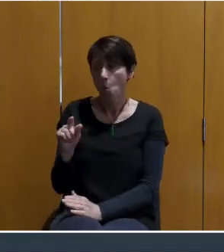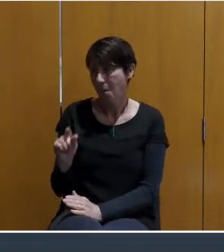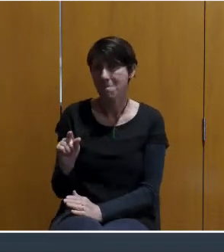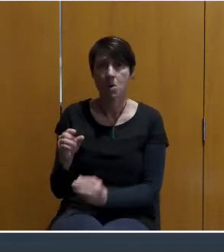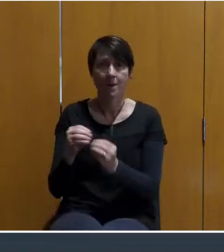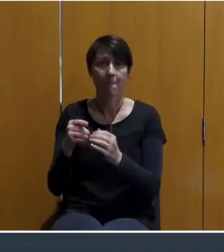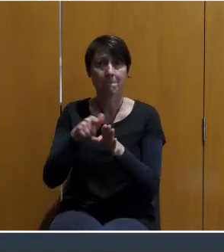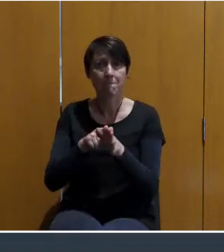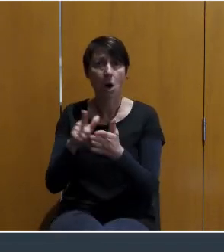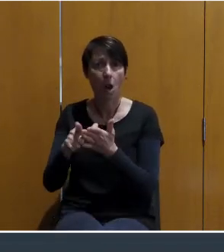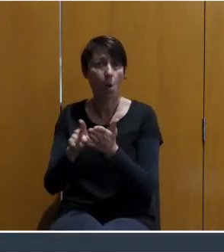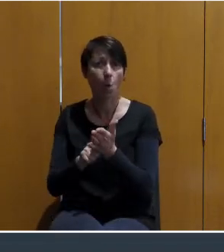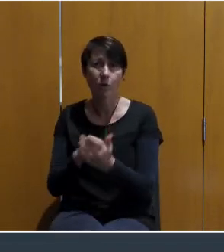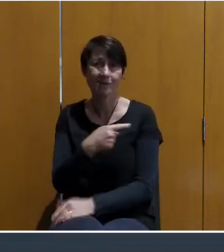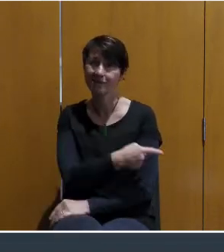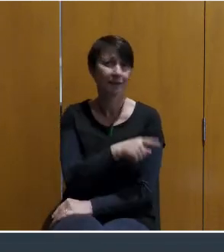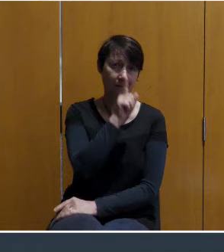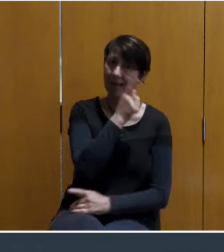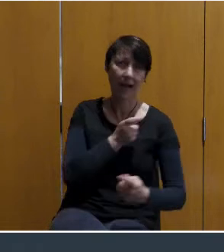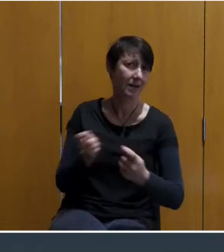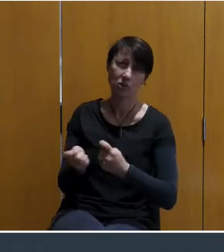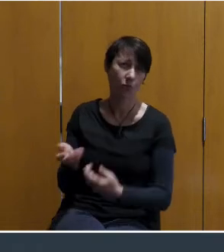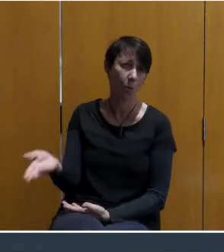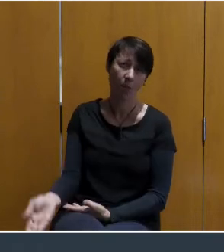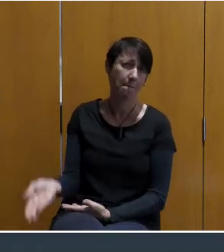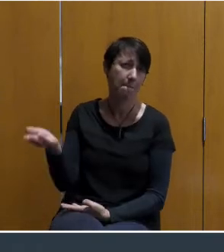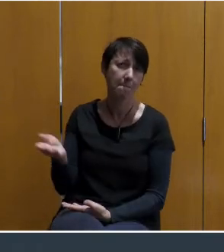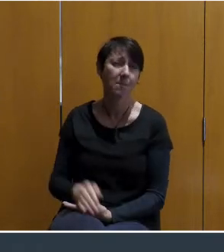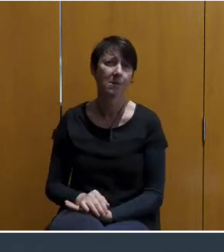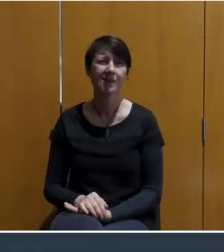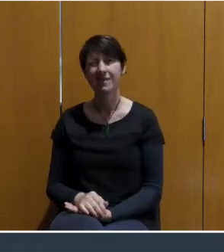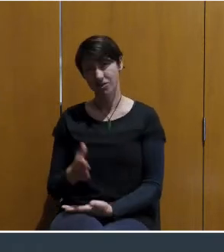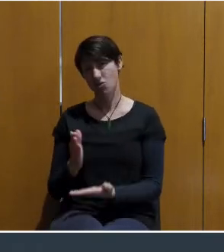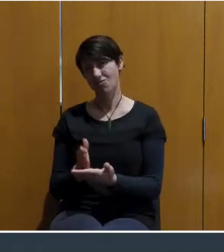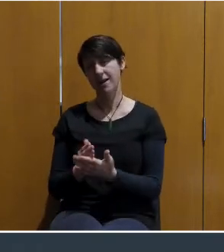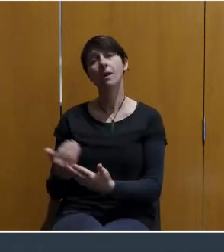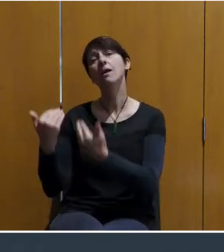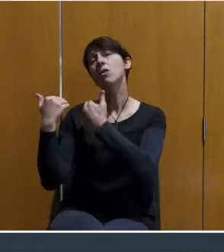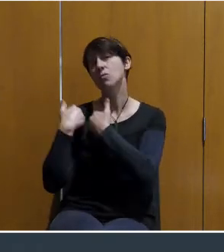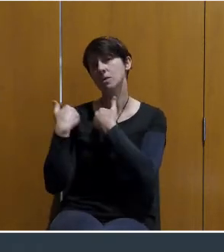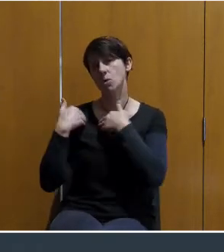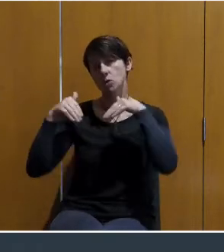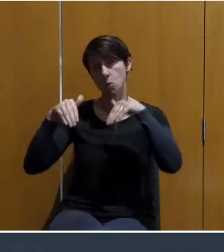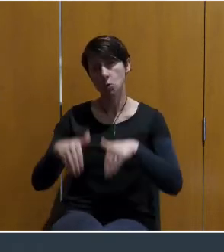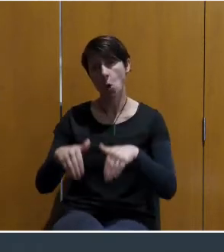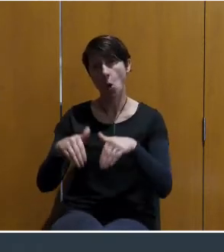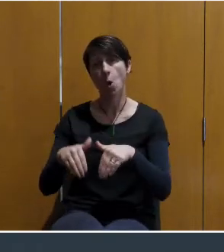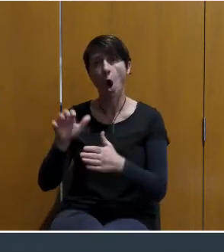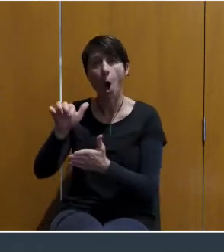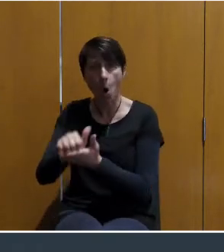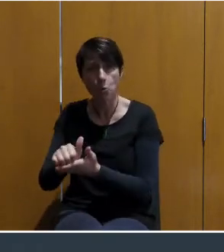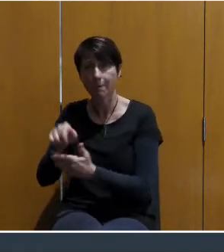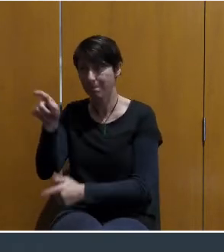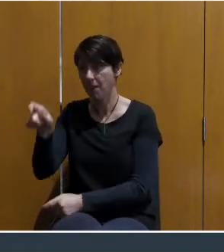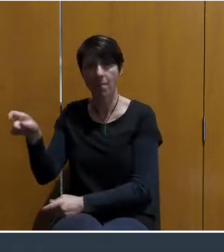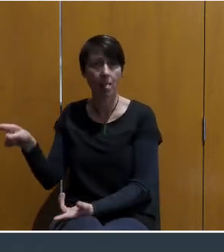that you are going to penalise and limit the responsible dog owners who are paying their registration and following the rules,